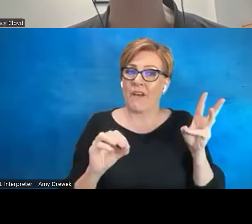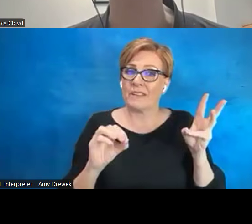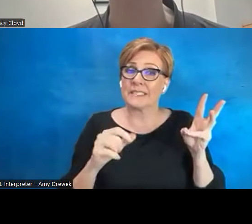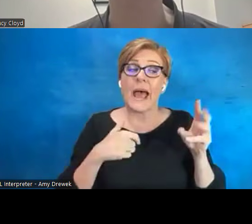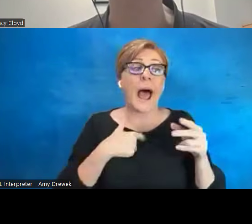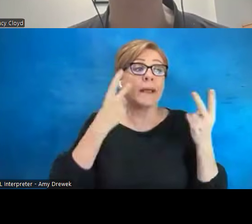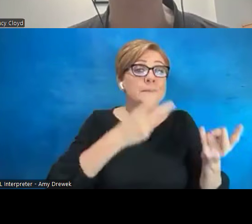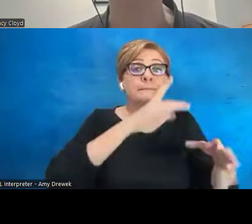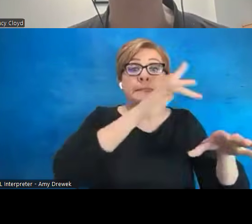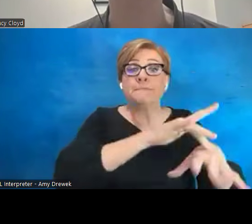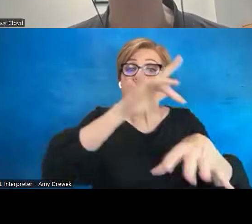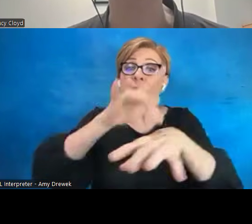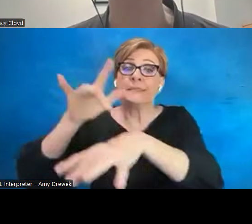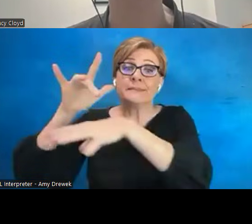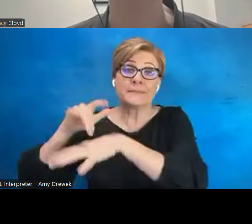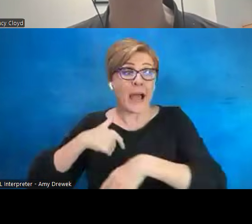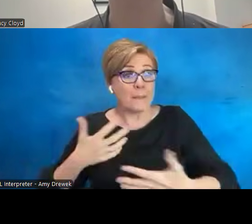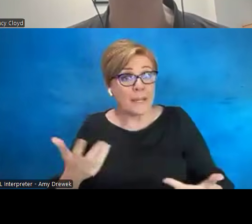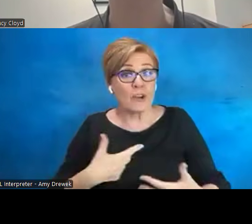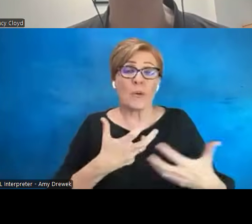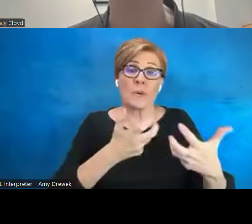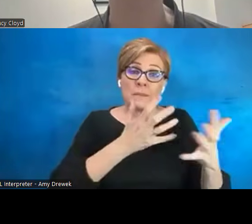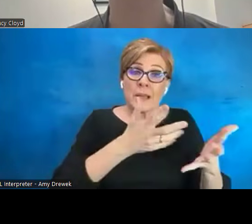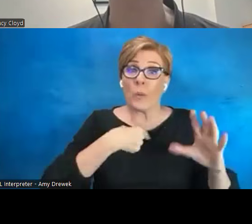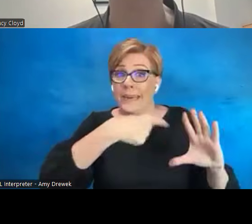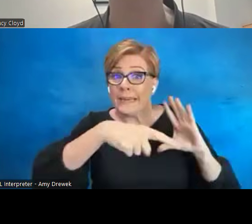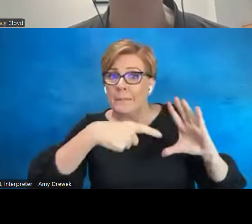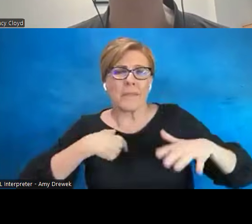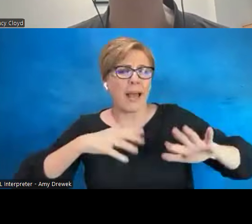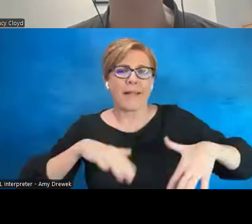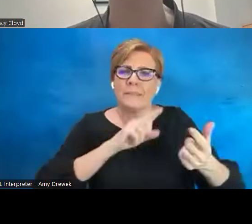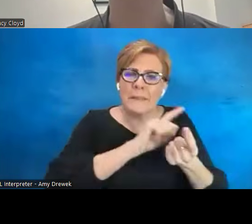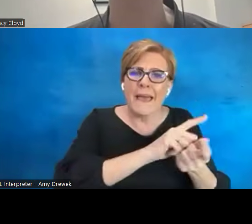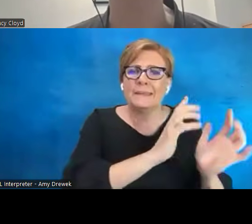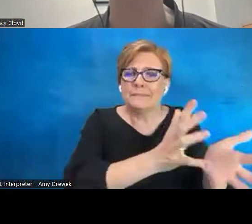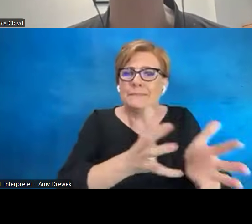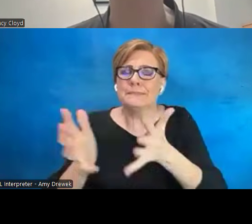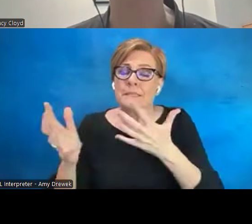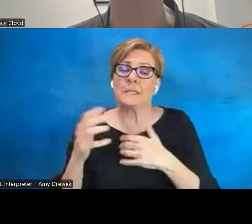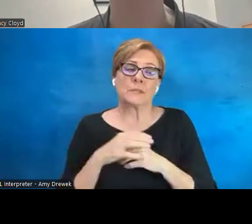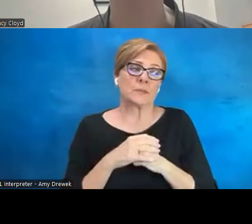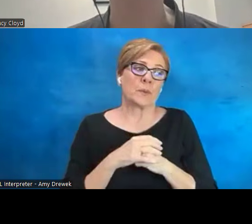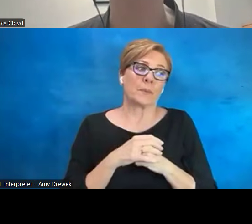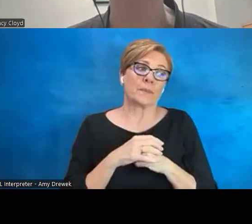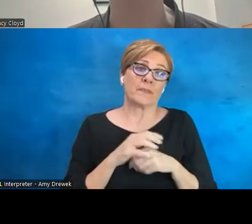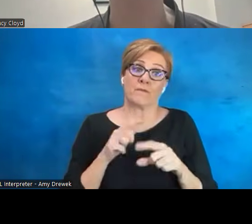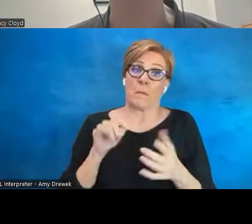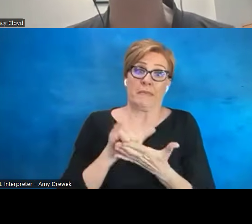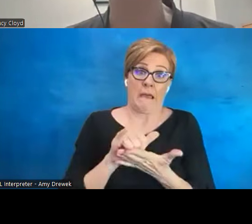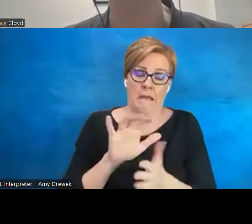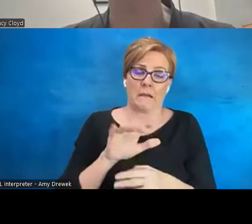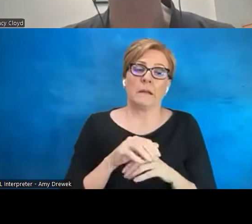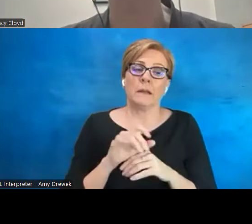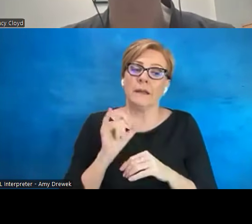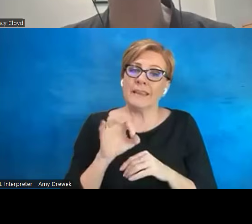here. I want to meet you face to face. We email a lot, but let's talk. So I guess from that, I would say anytime you can get